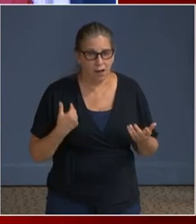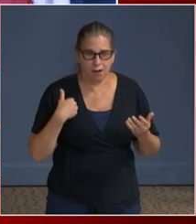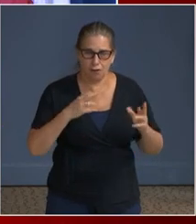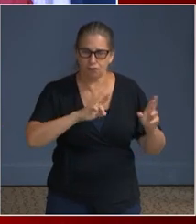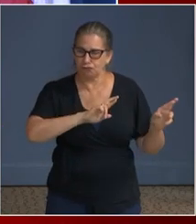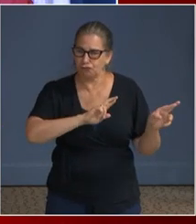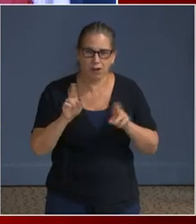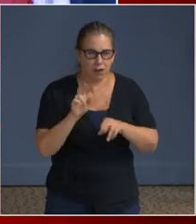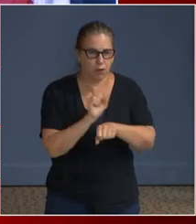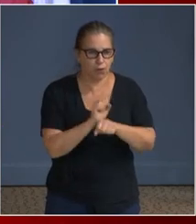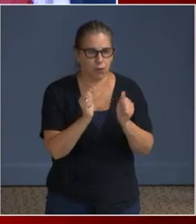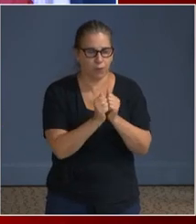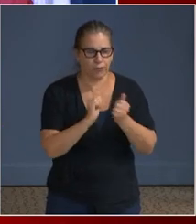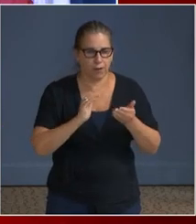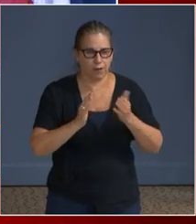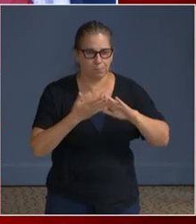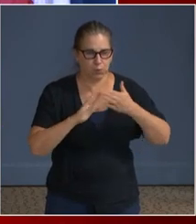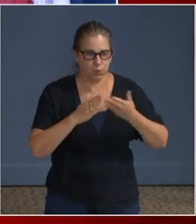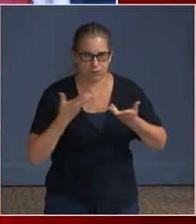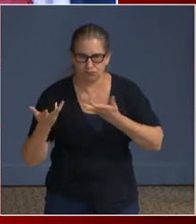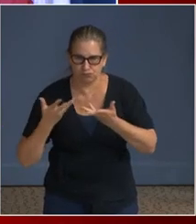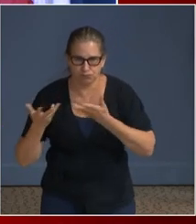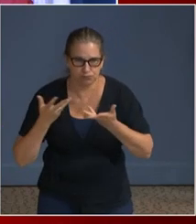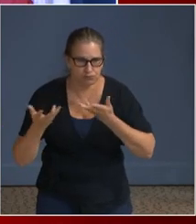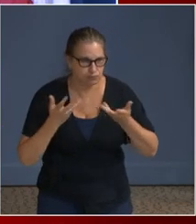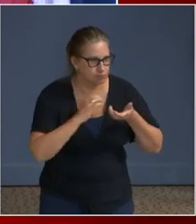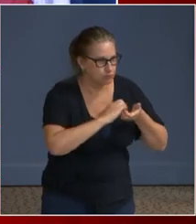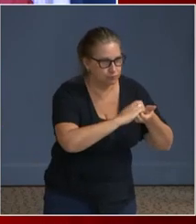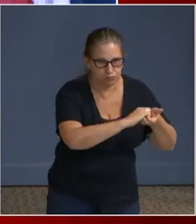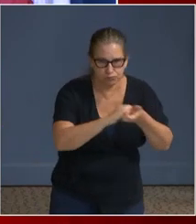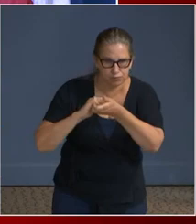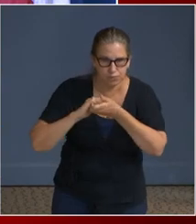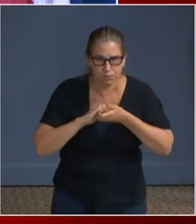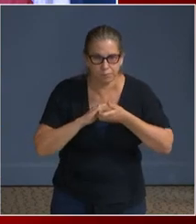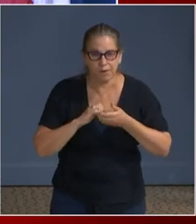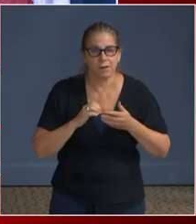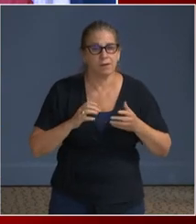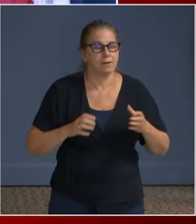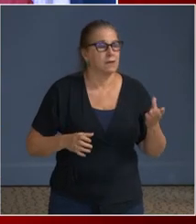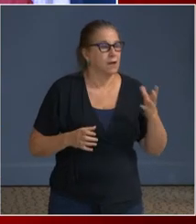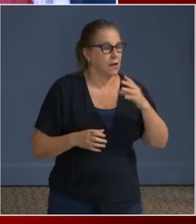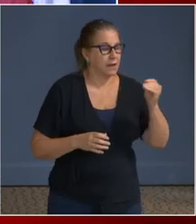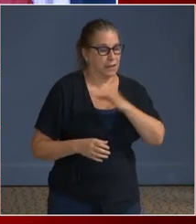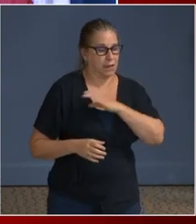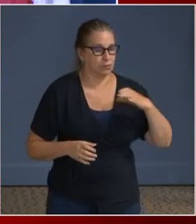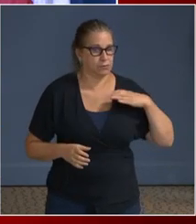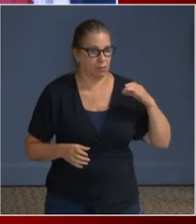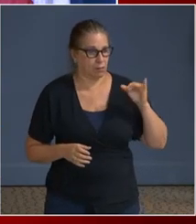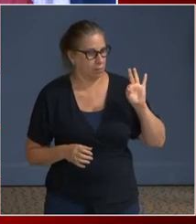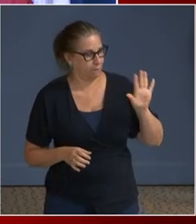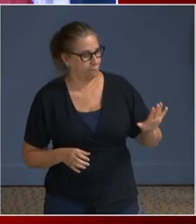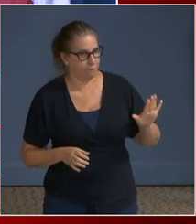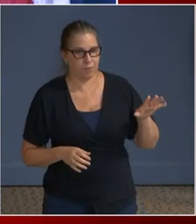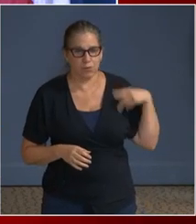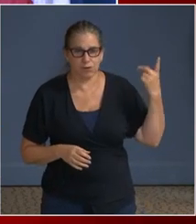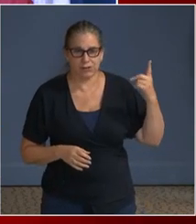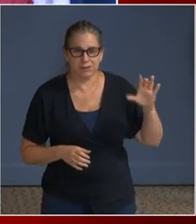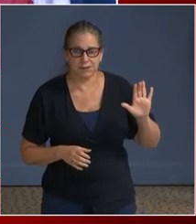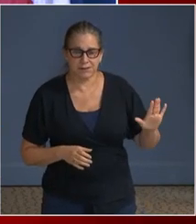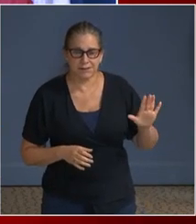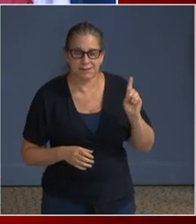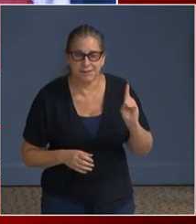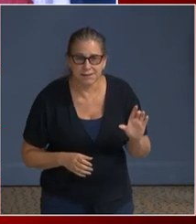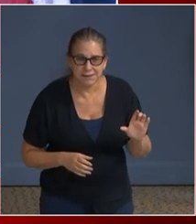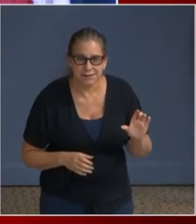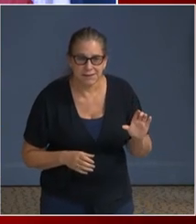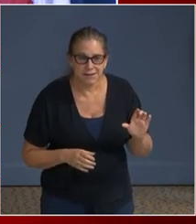communities, our colleagues on the Council of the District of Columbia, to make DC